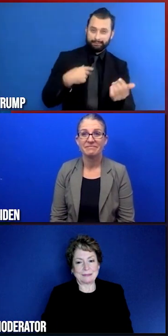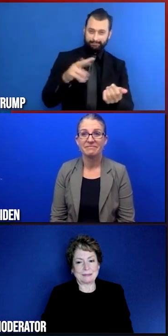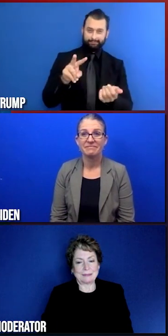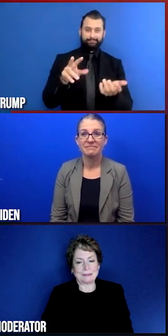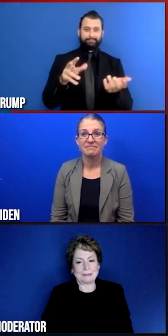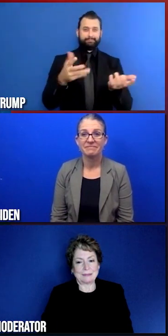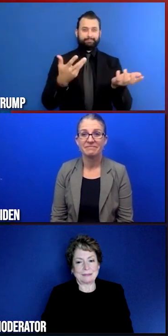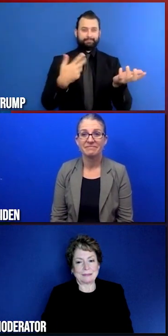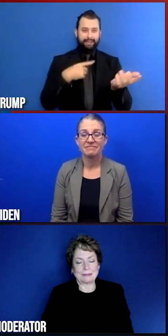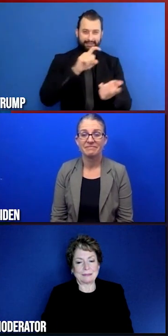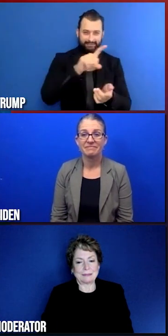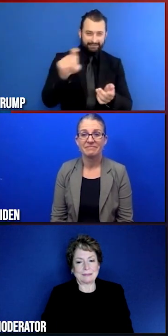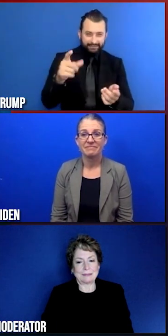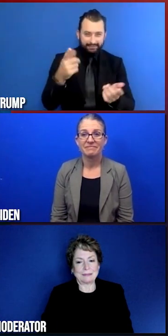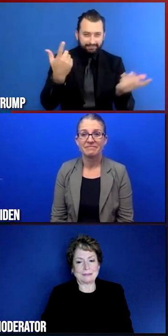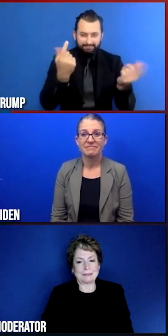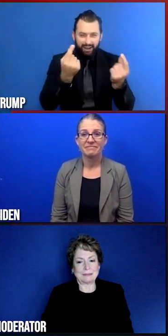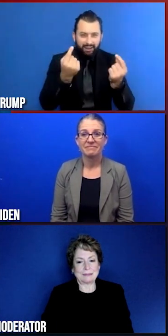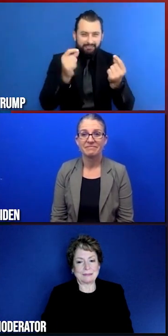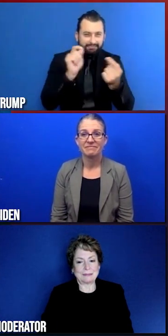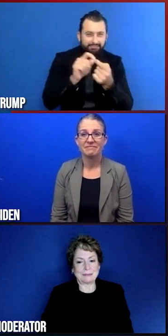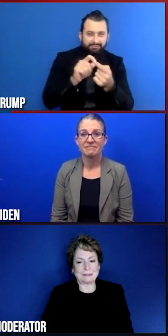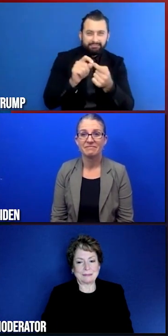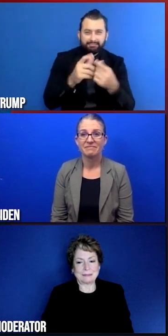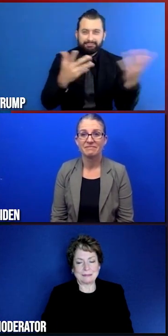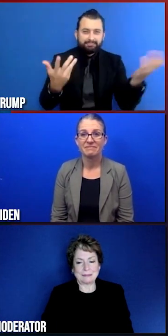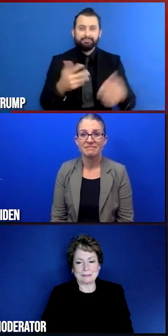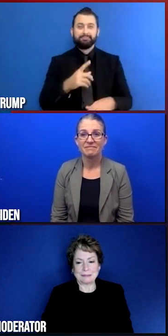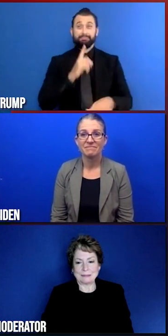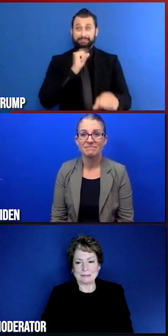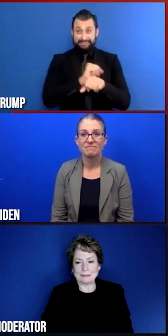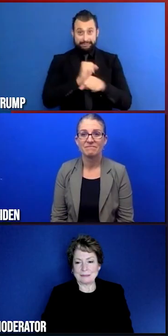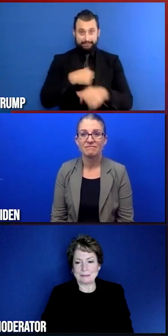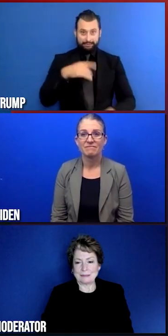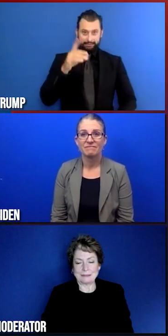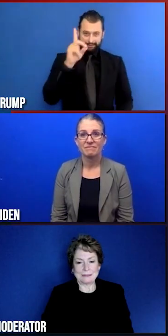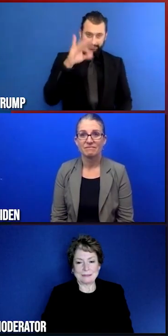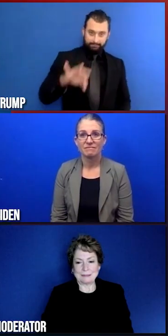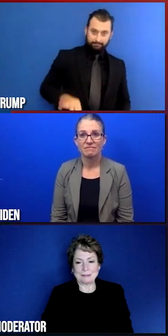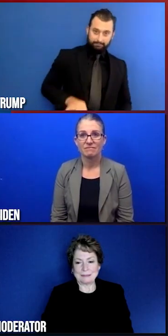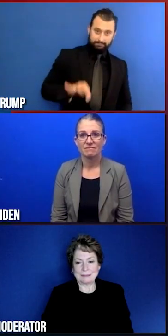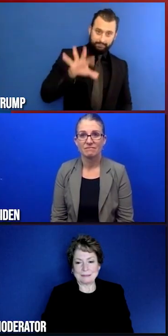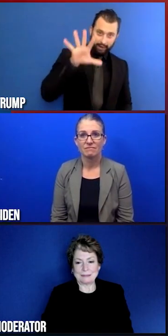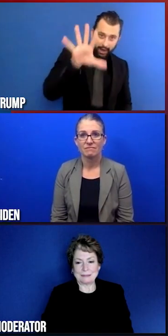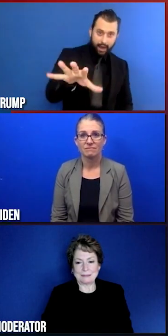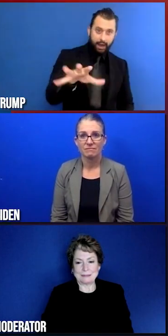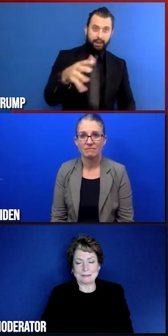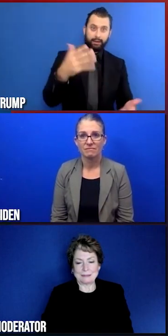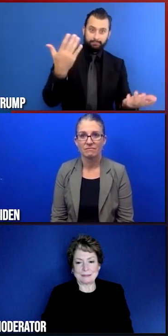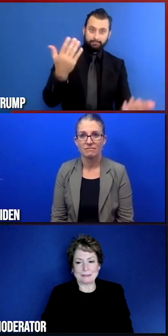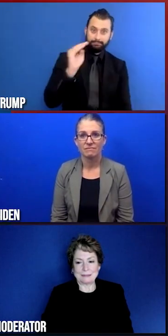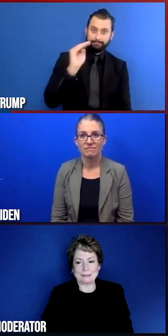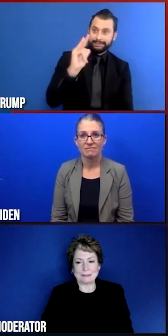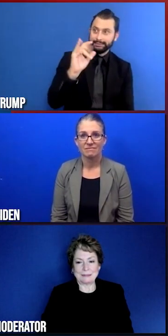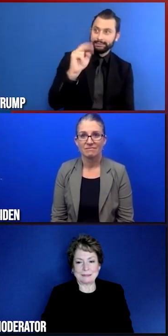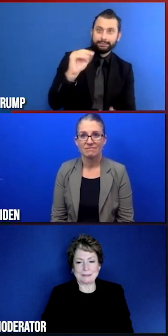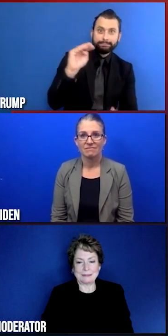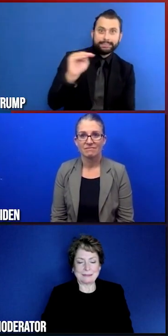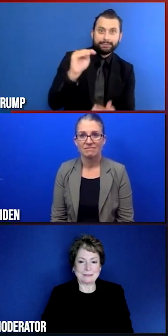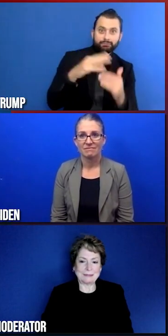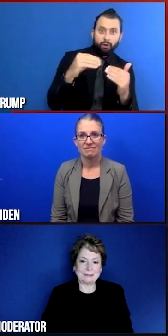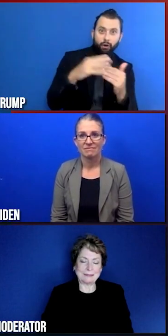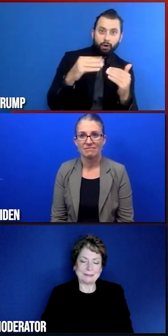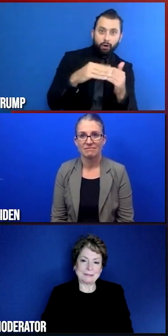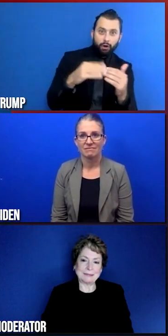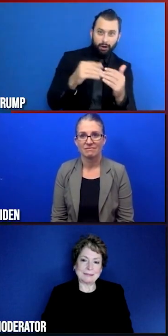the last number of years. Tens of millions of dollars I prepaid because at some point they think it's an estimate. They